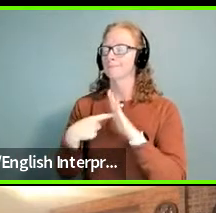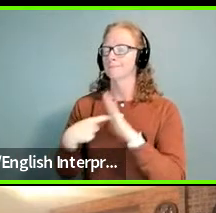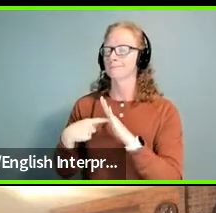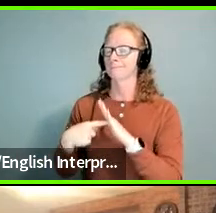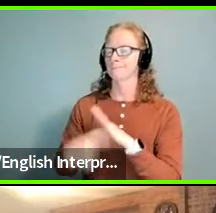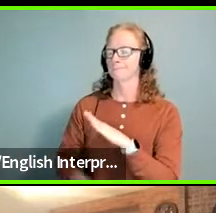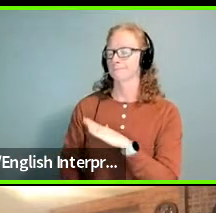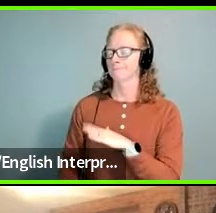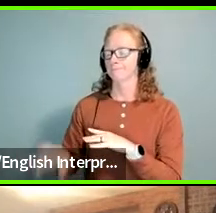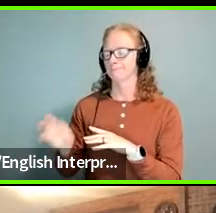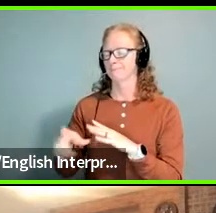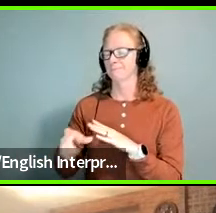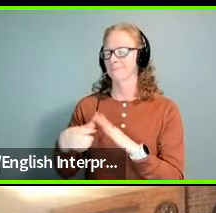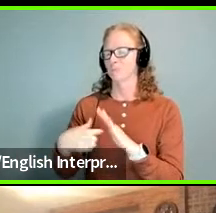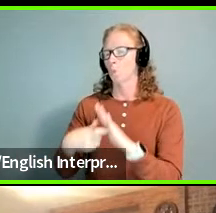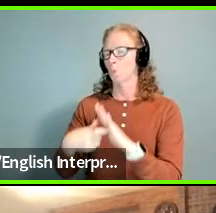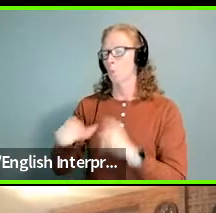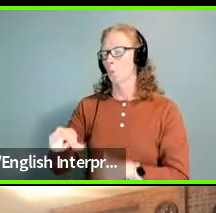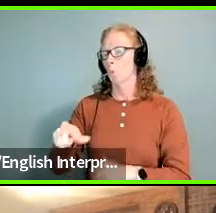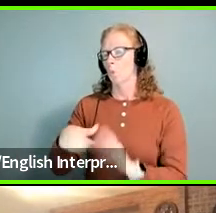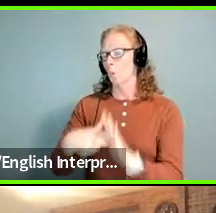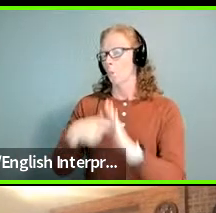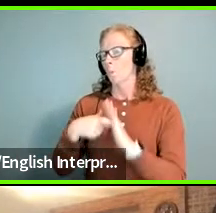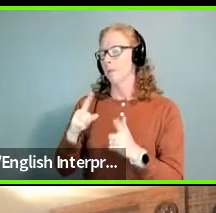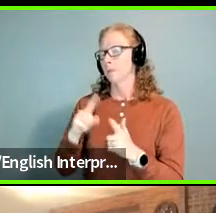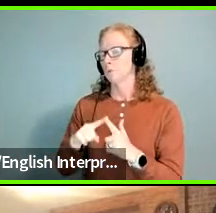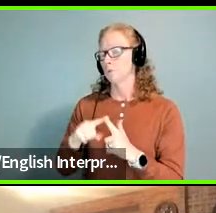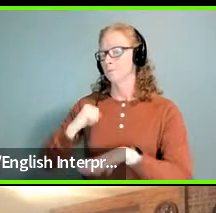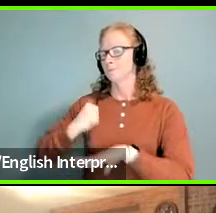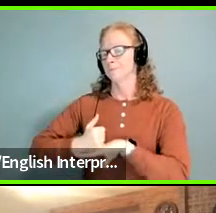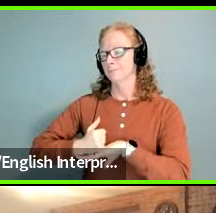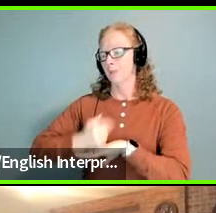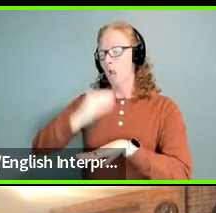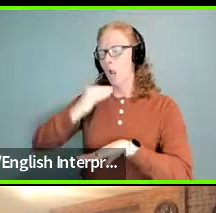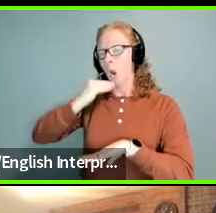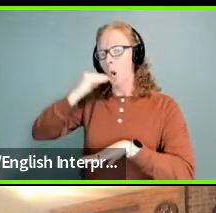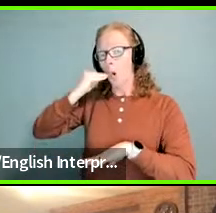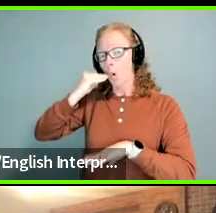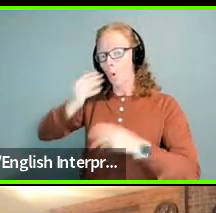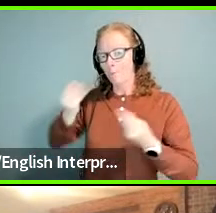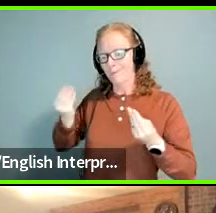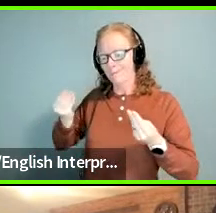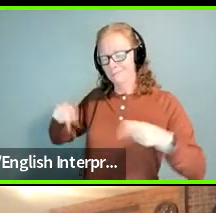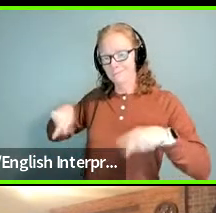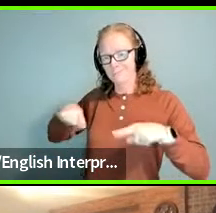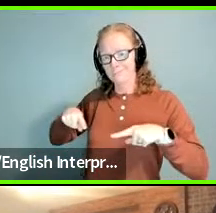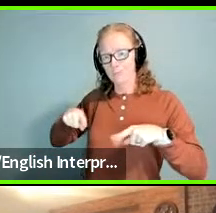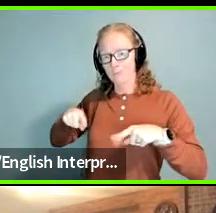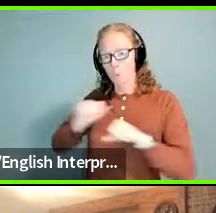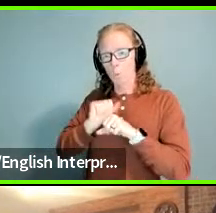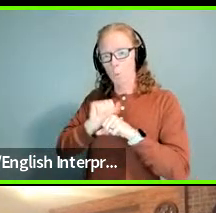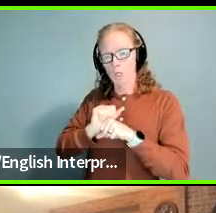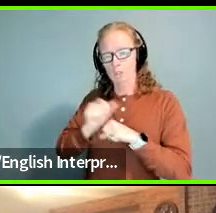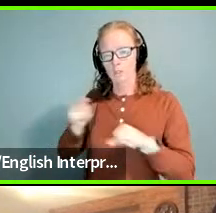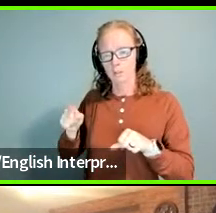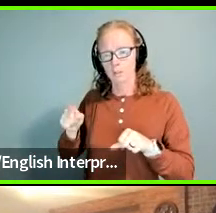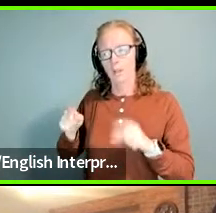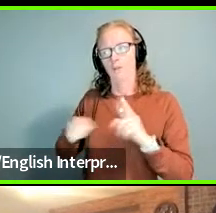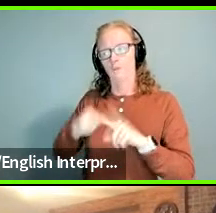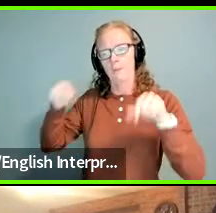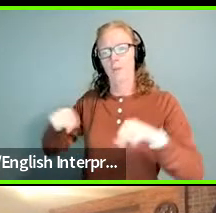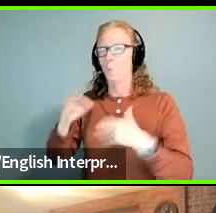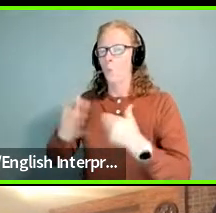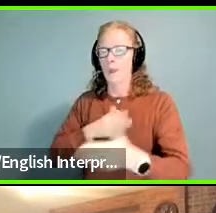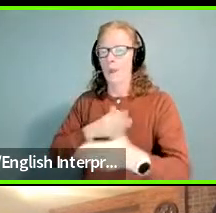need to create a homegrown workforce here, because whatever company comes in